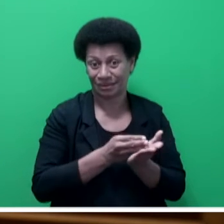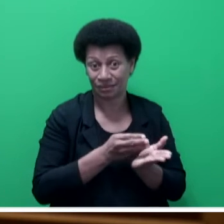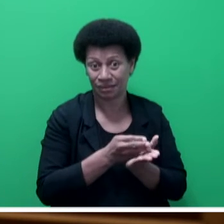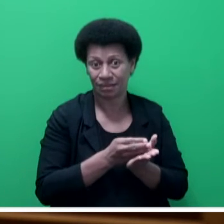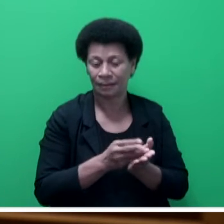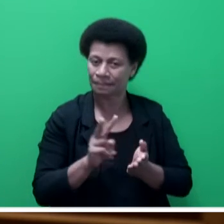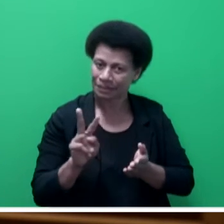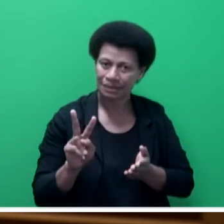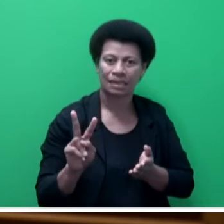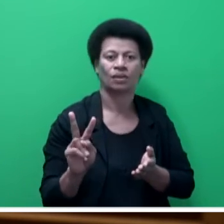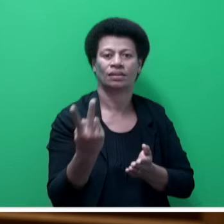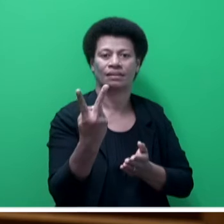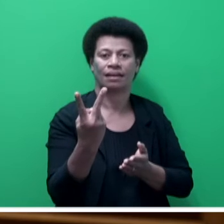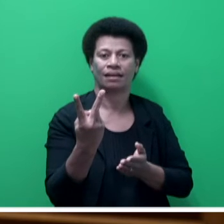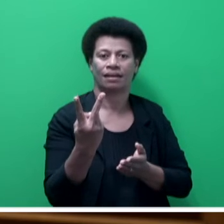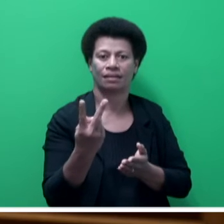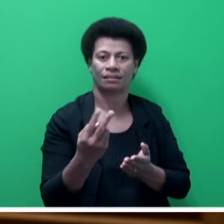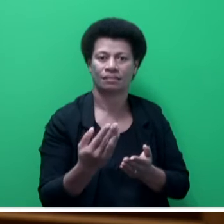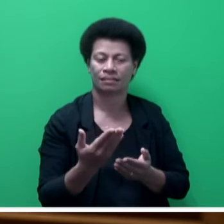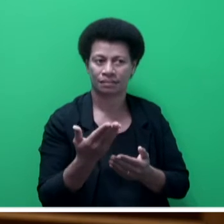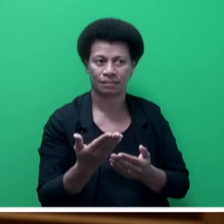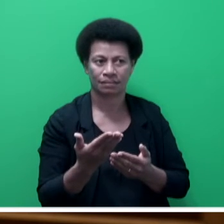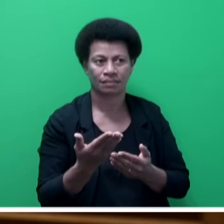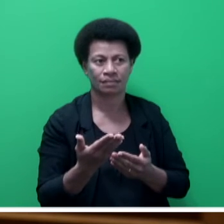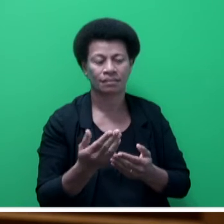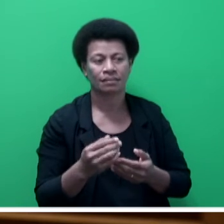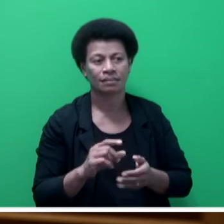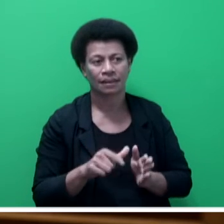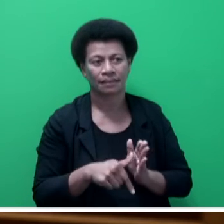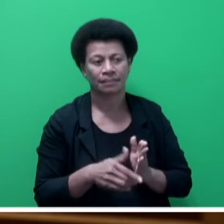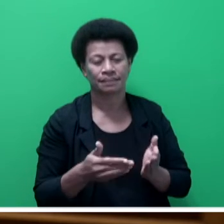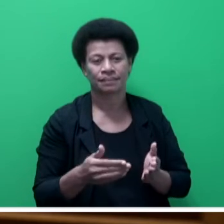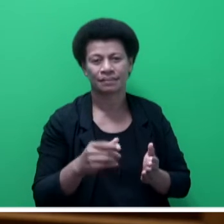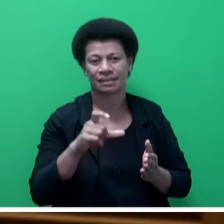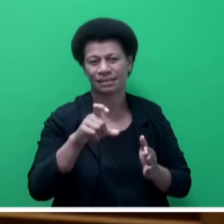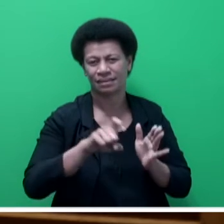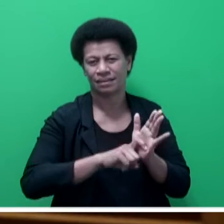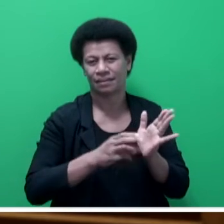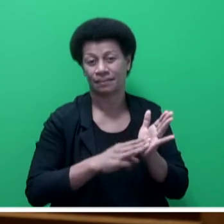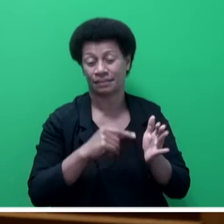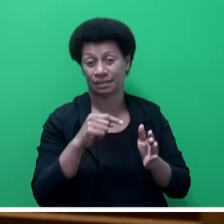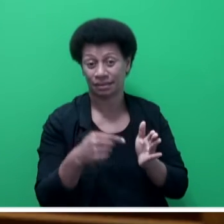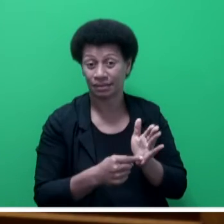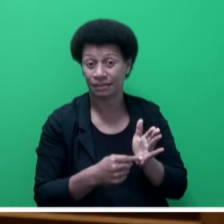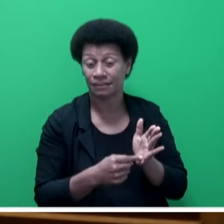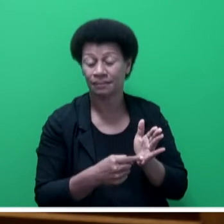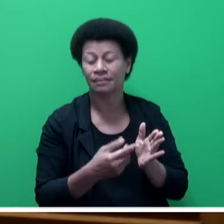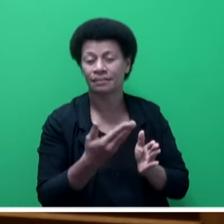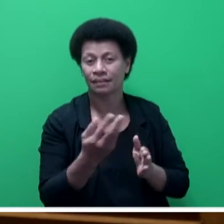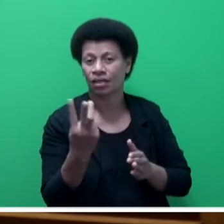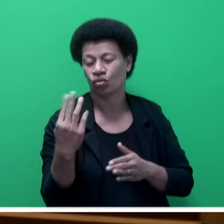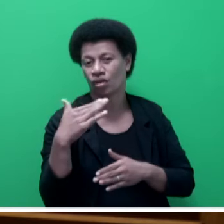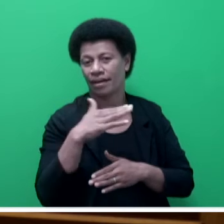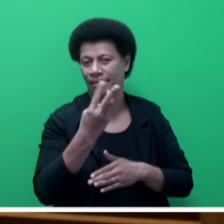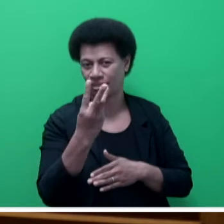second round of the CFC roadshow. So with the CRMT also, it's now been over